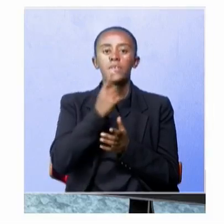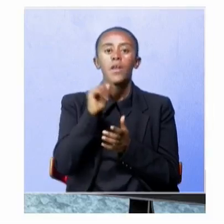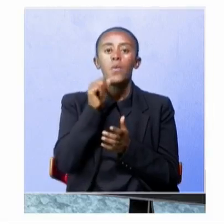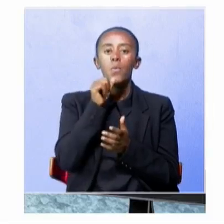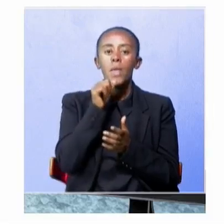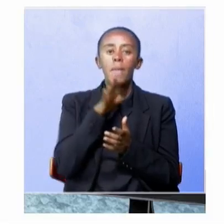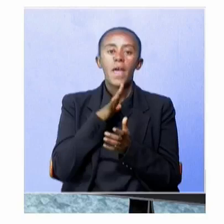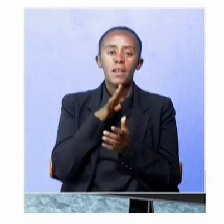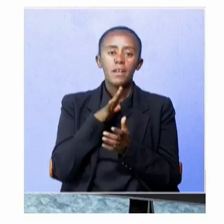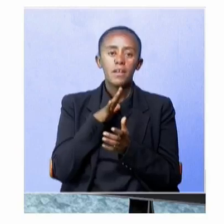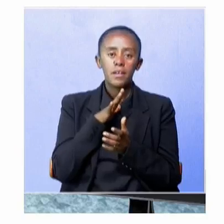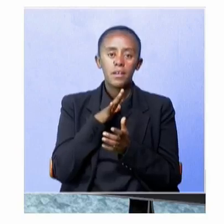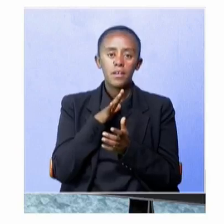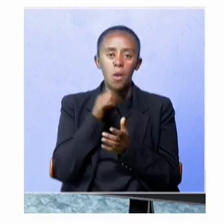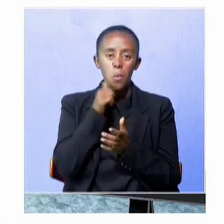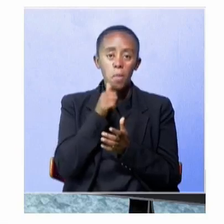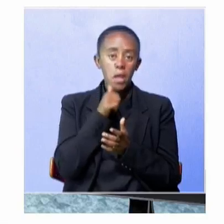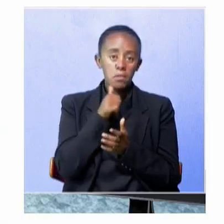has